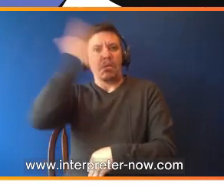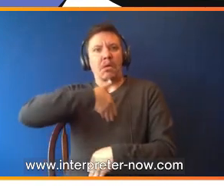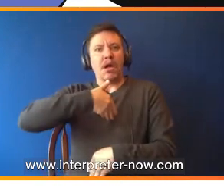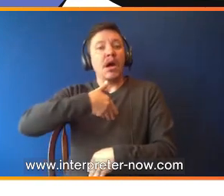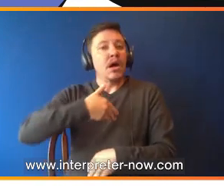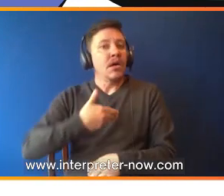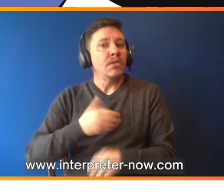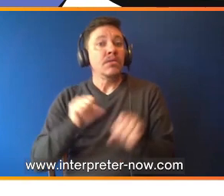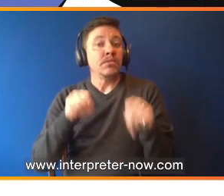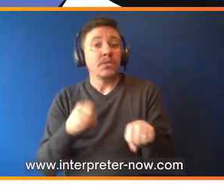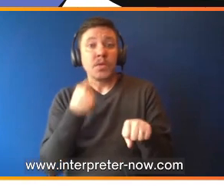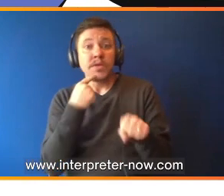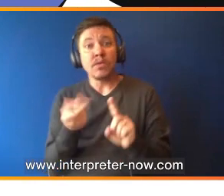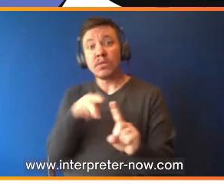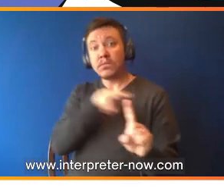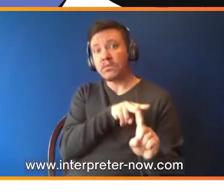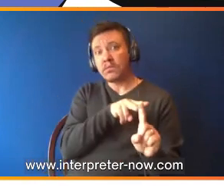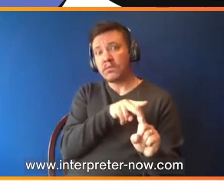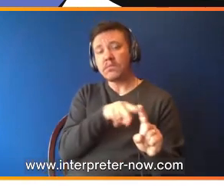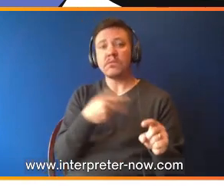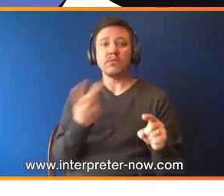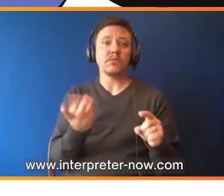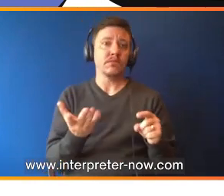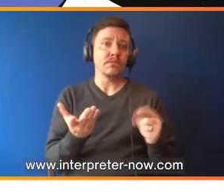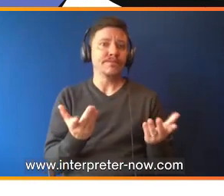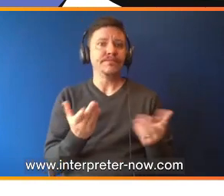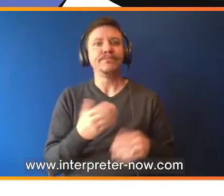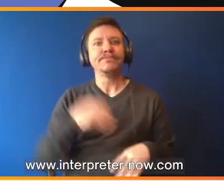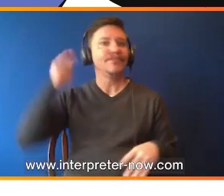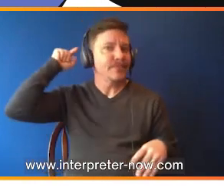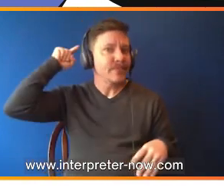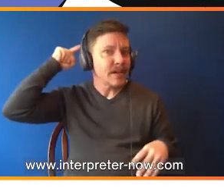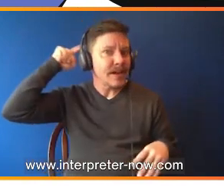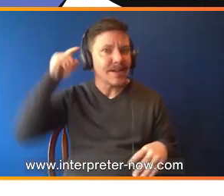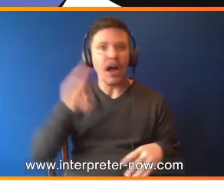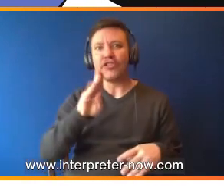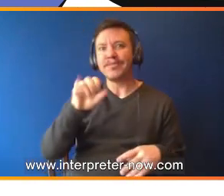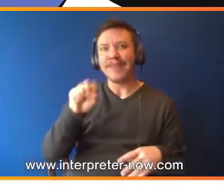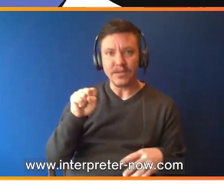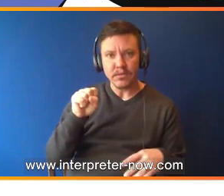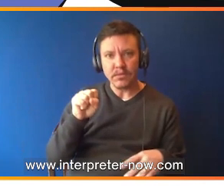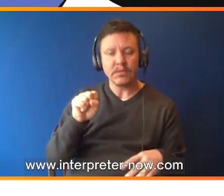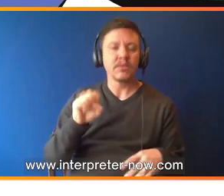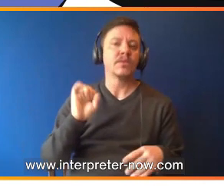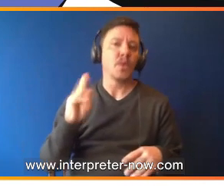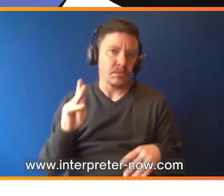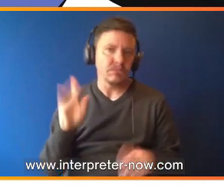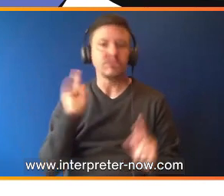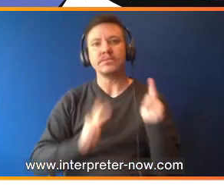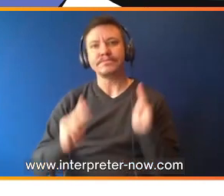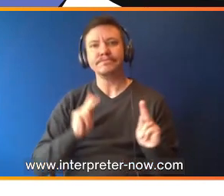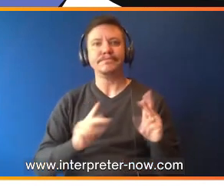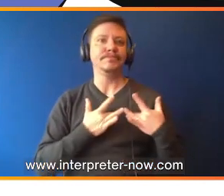have overrepresentation of certain identities. So an engineering team may perhaps be predominantly white or